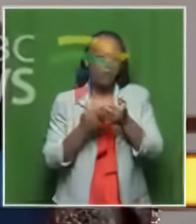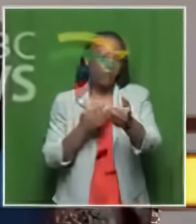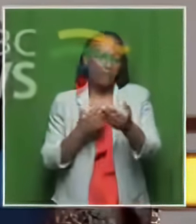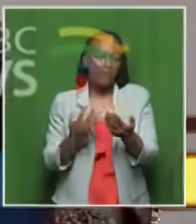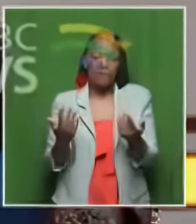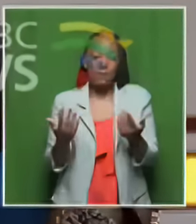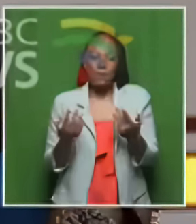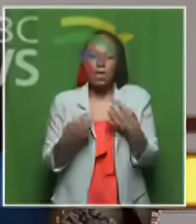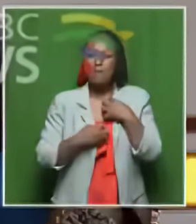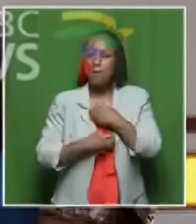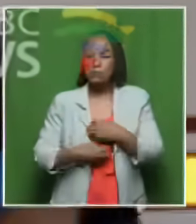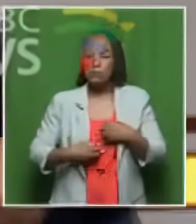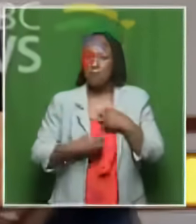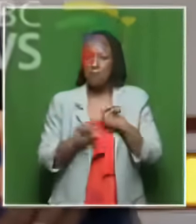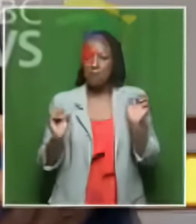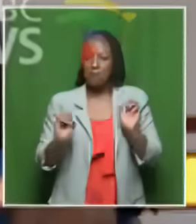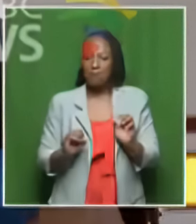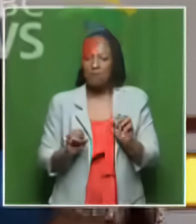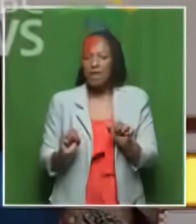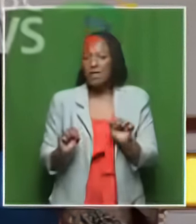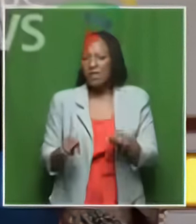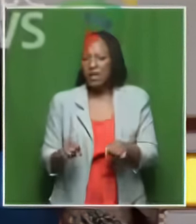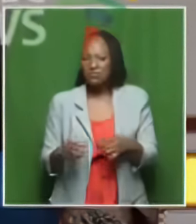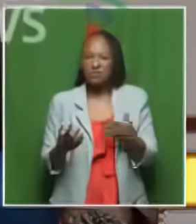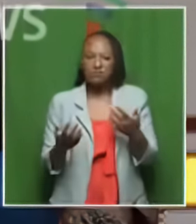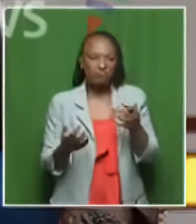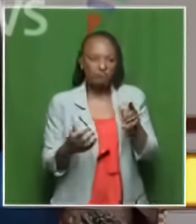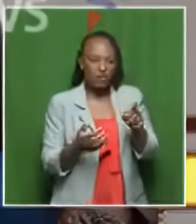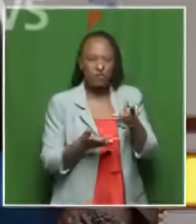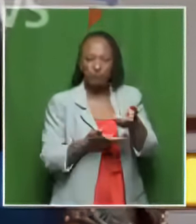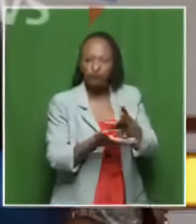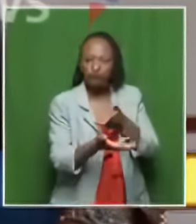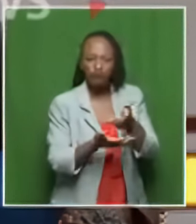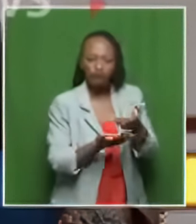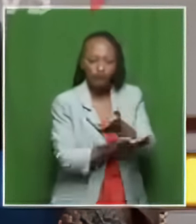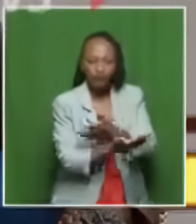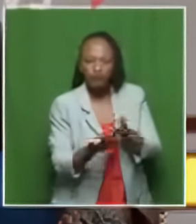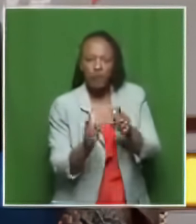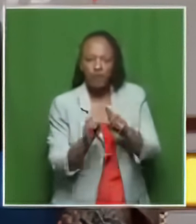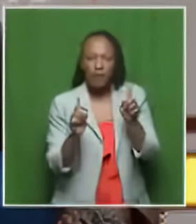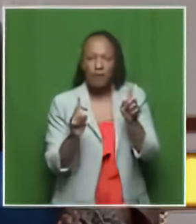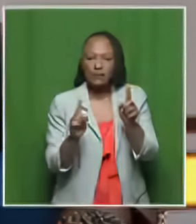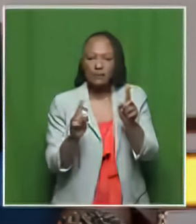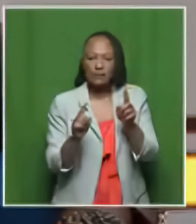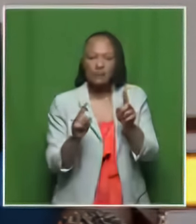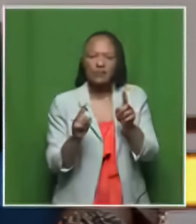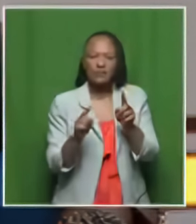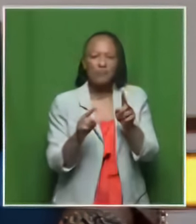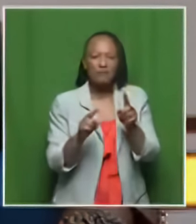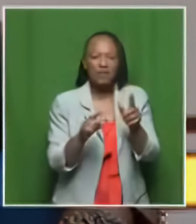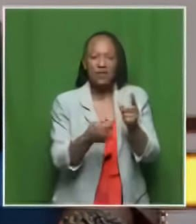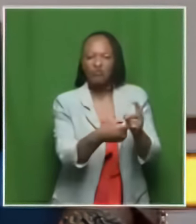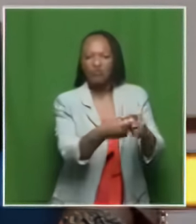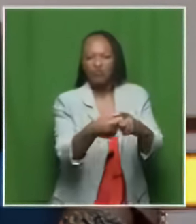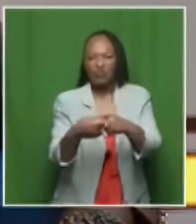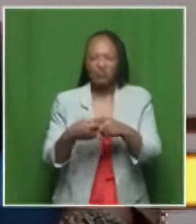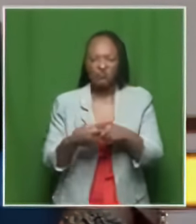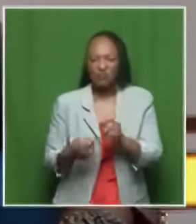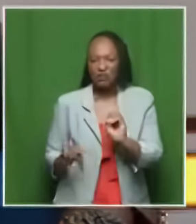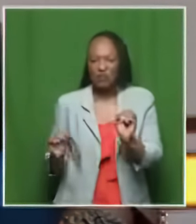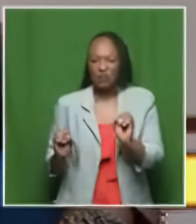being emotional. Of course, he has been engaging in the discourse, but he has never degenerated. Let's run through these.